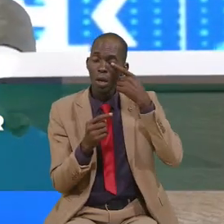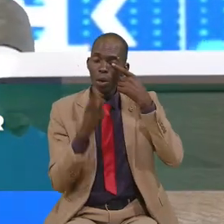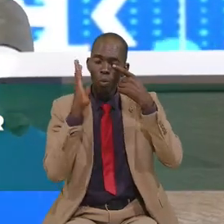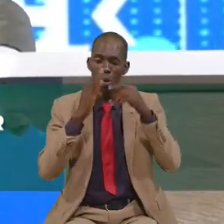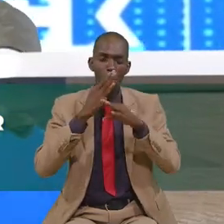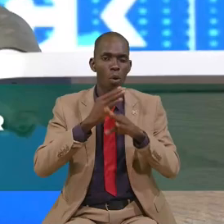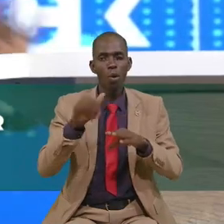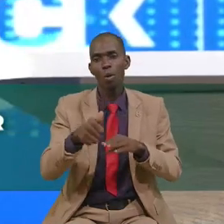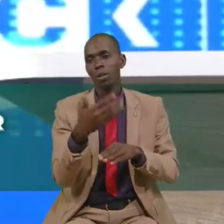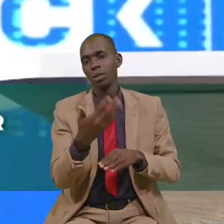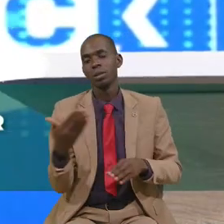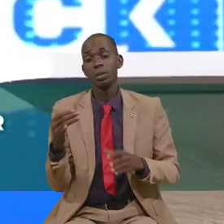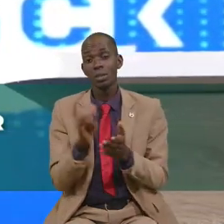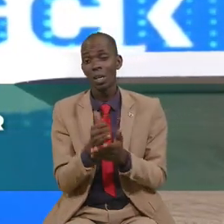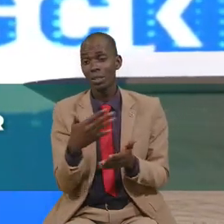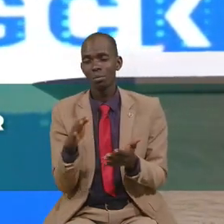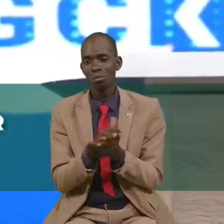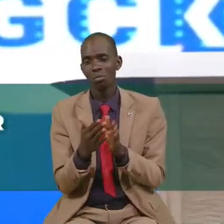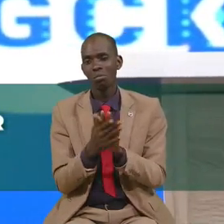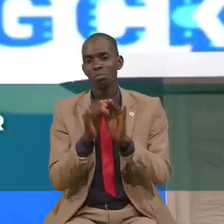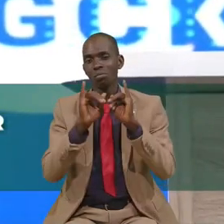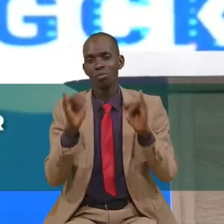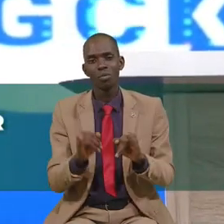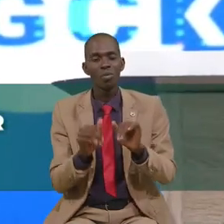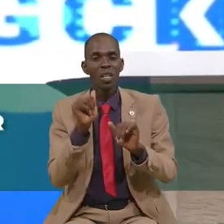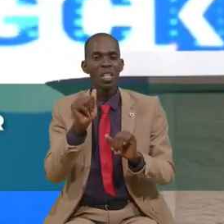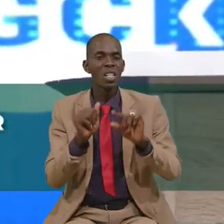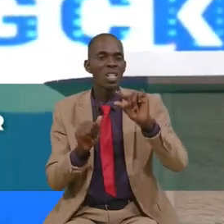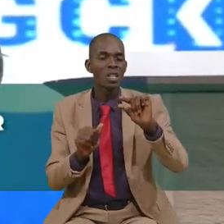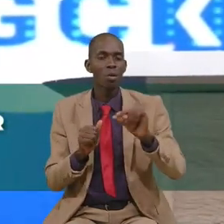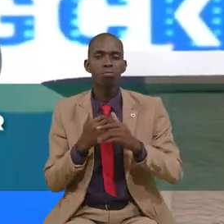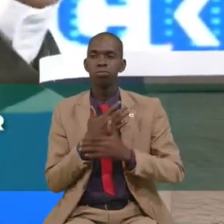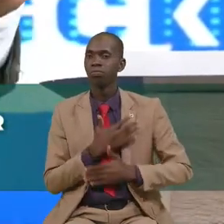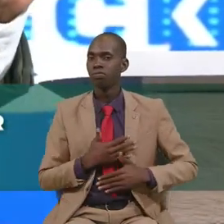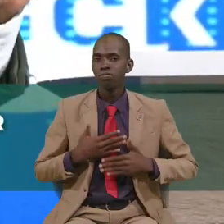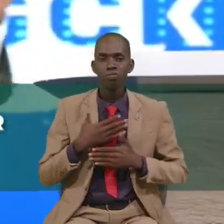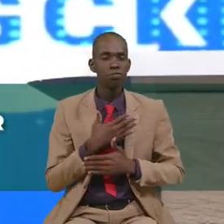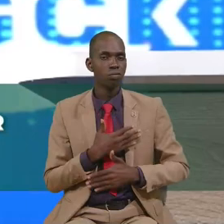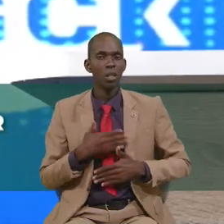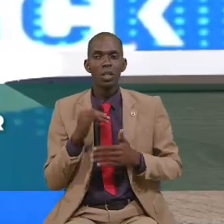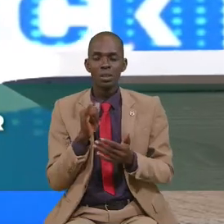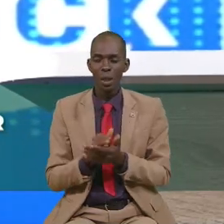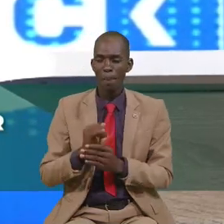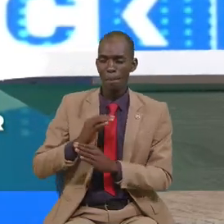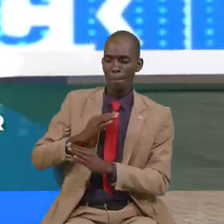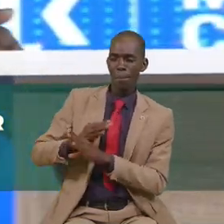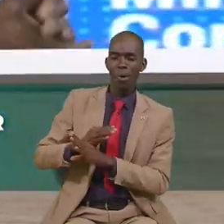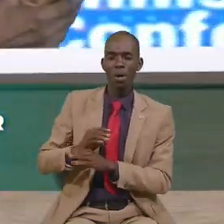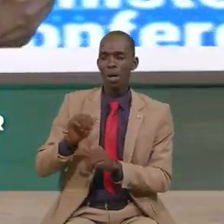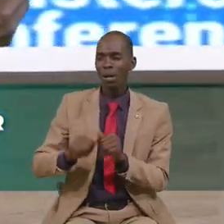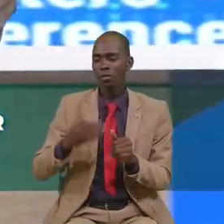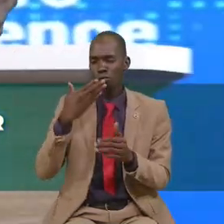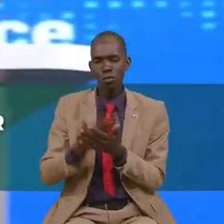the idol. A little pleasure that blocks out every good thing you could ever think